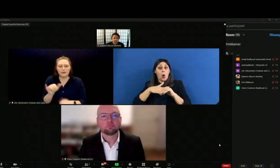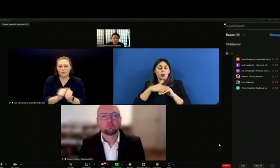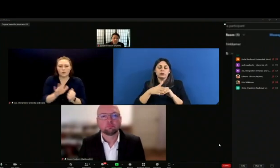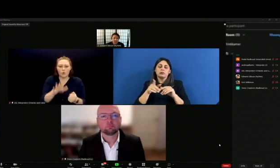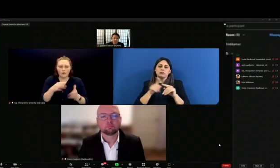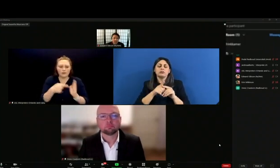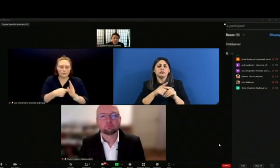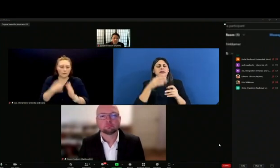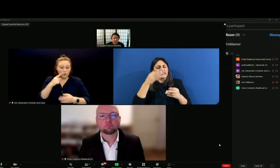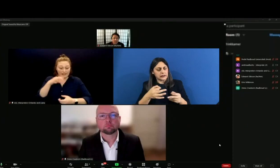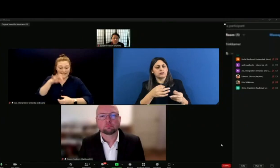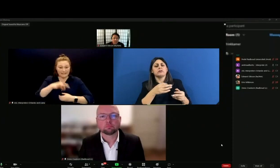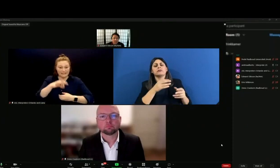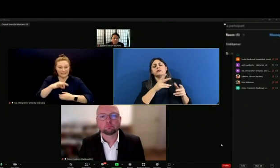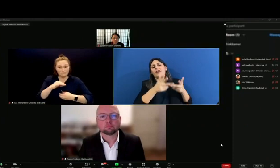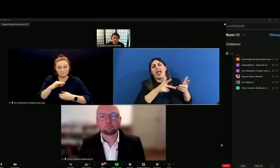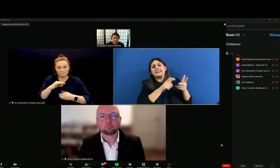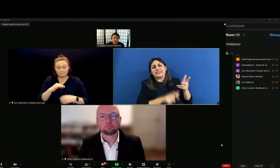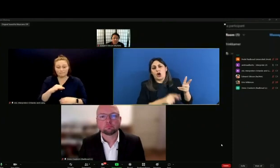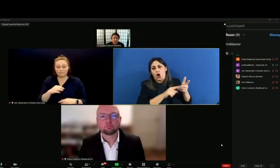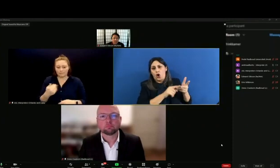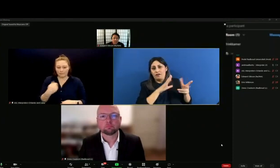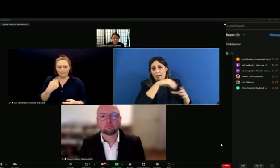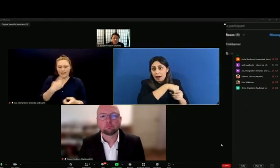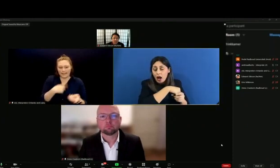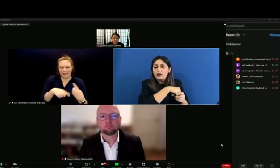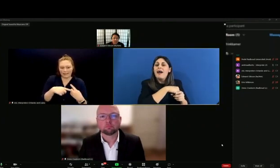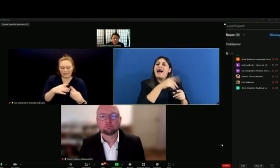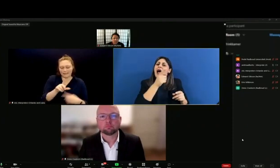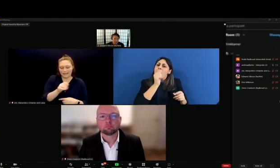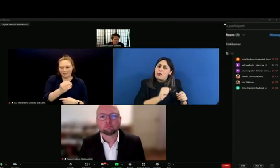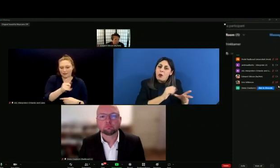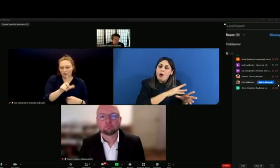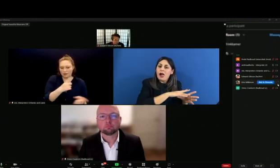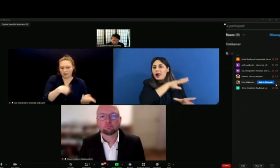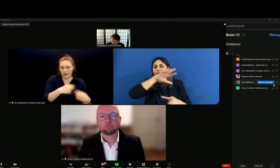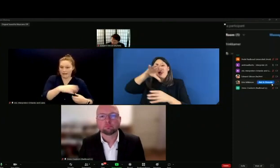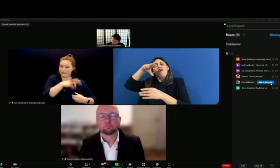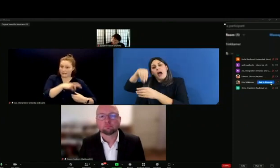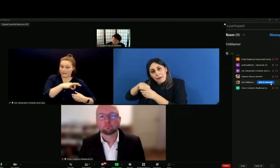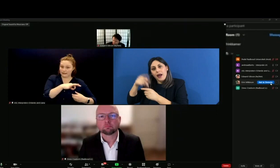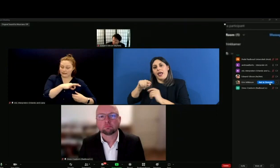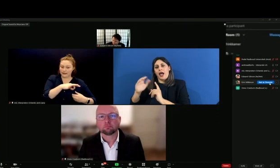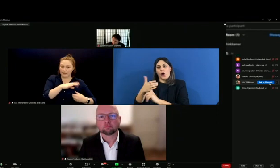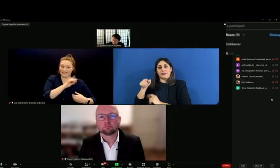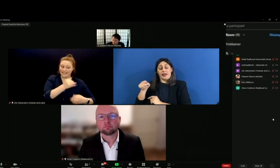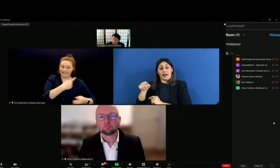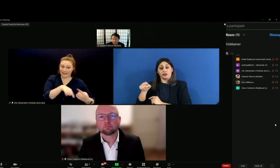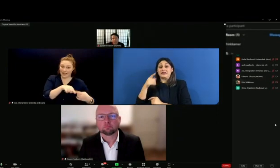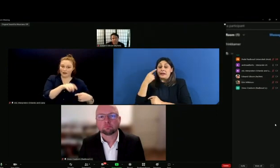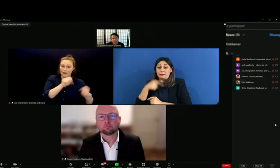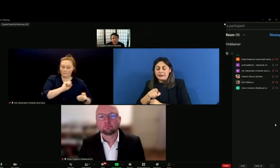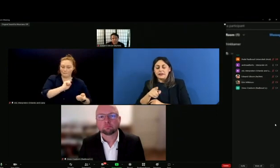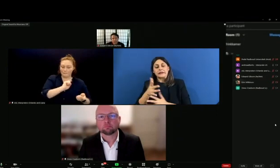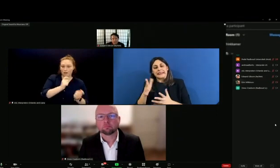T, that there is a lexical sign for T, and it is the same, that this sign can also be adjusted, and the same